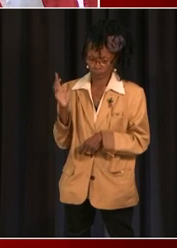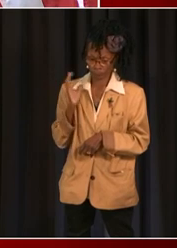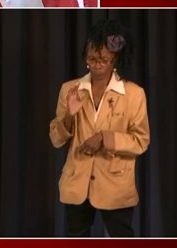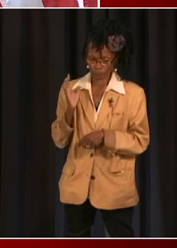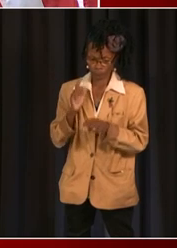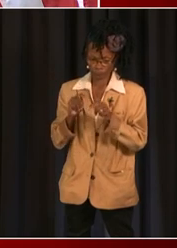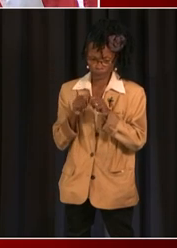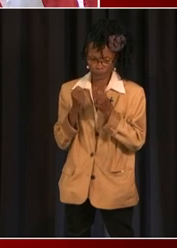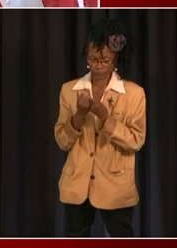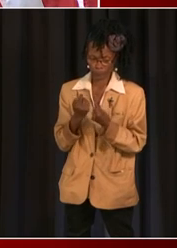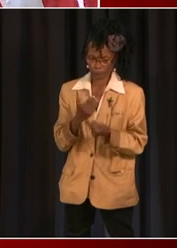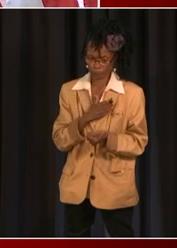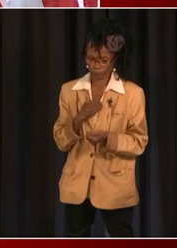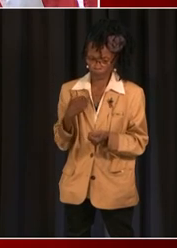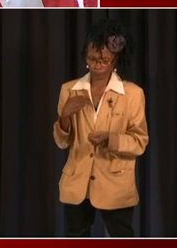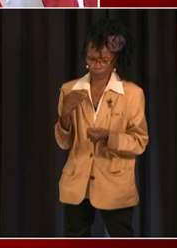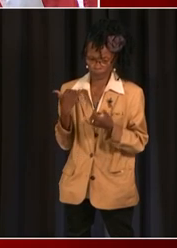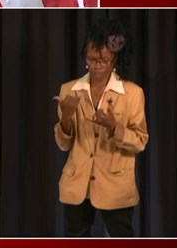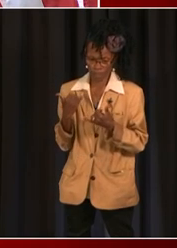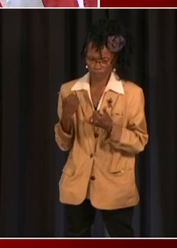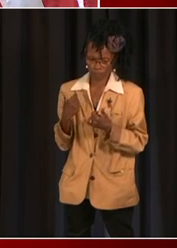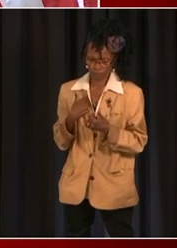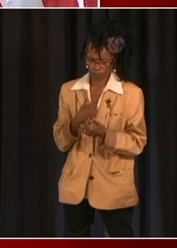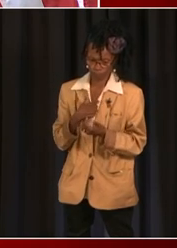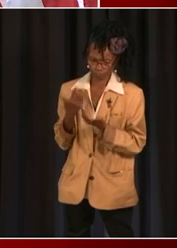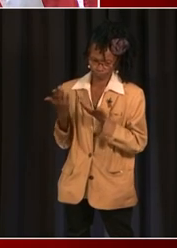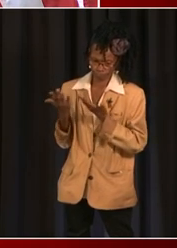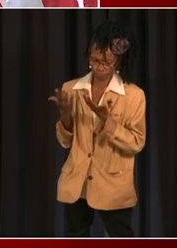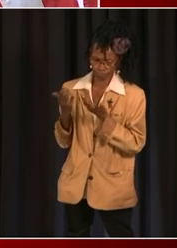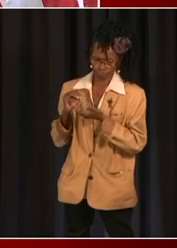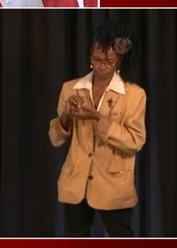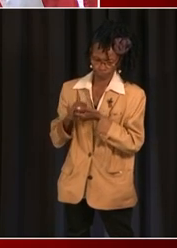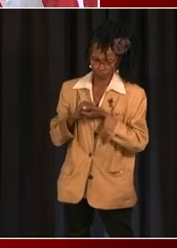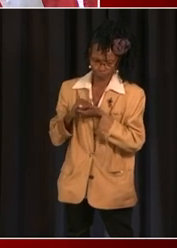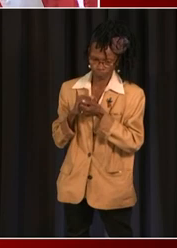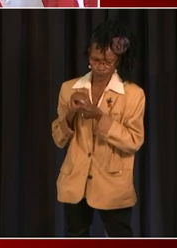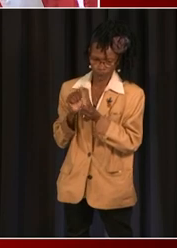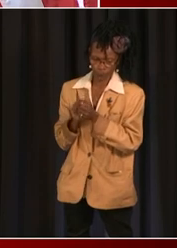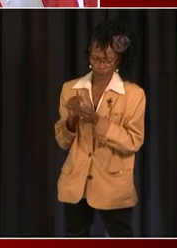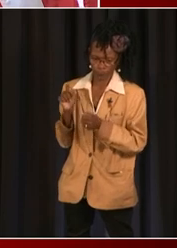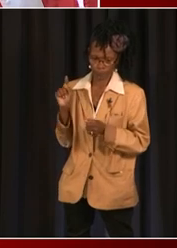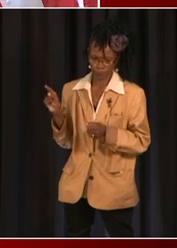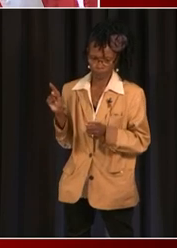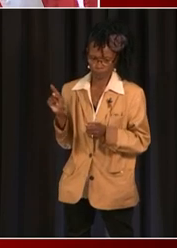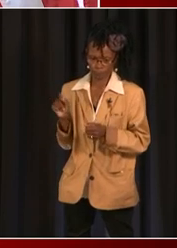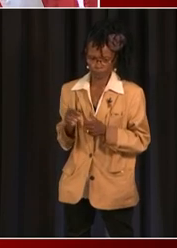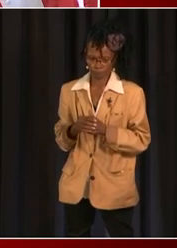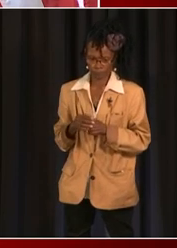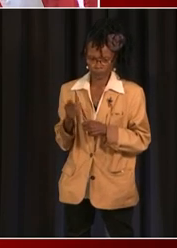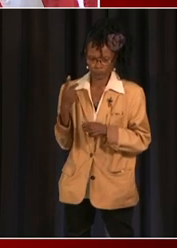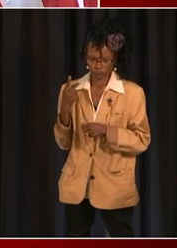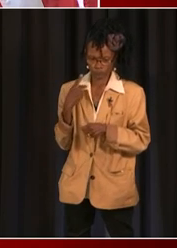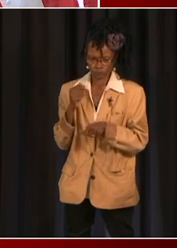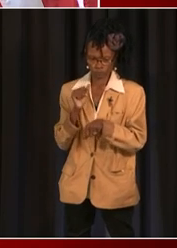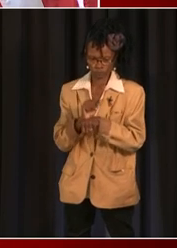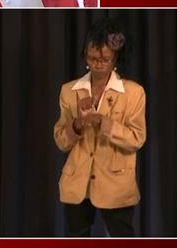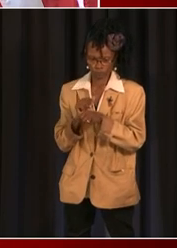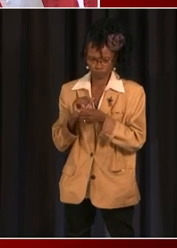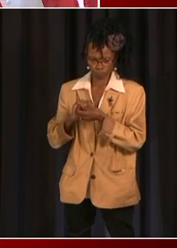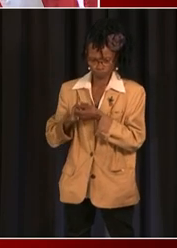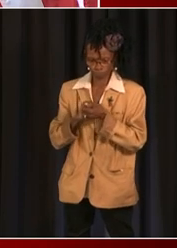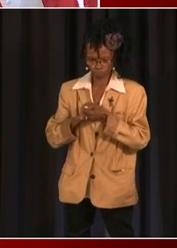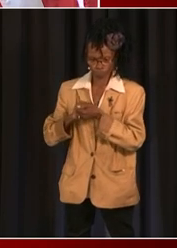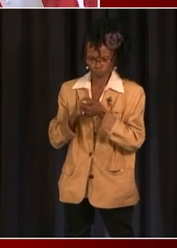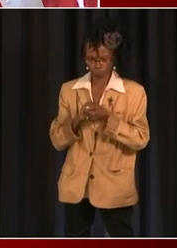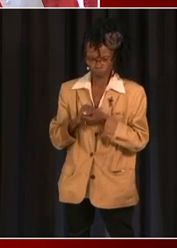now as a colleague and a peer working through COG's Health Officials Committee, we've worked very closely together over the